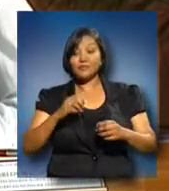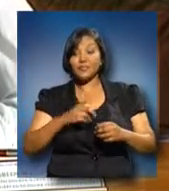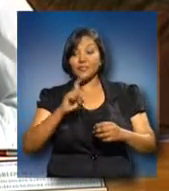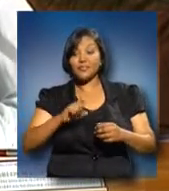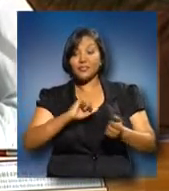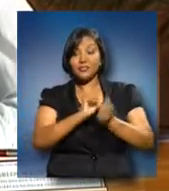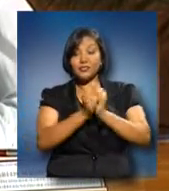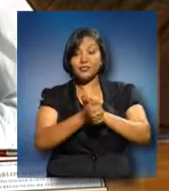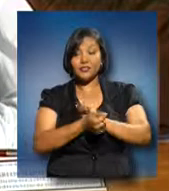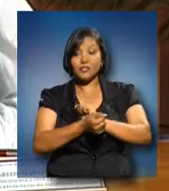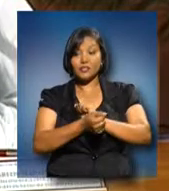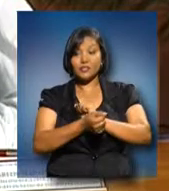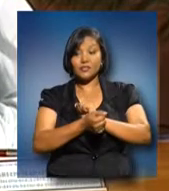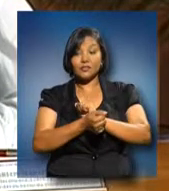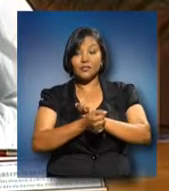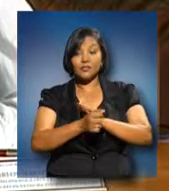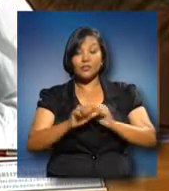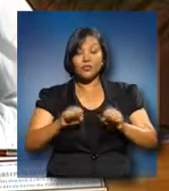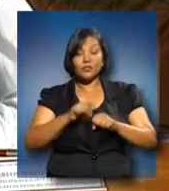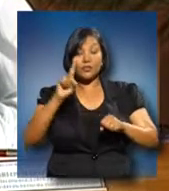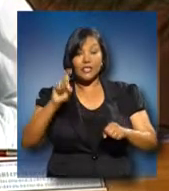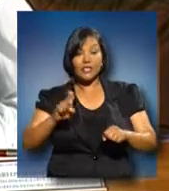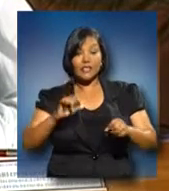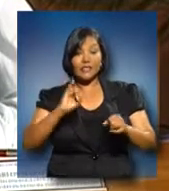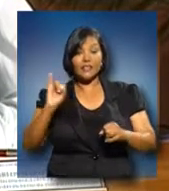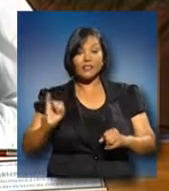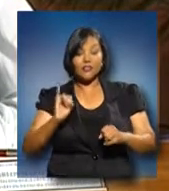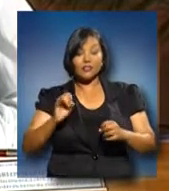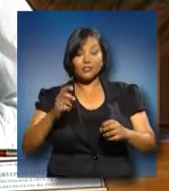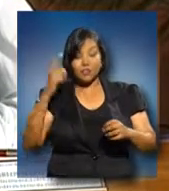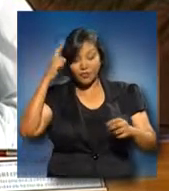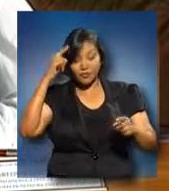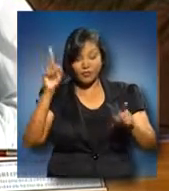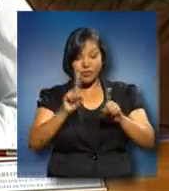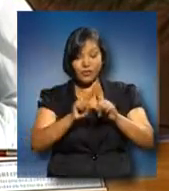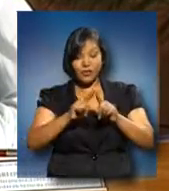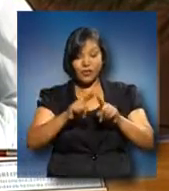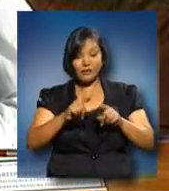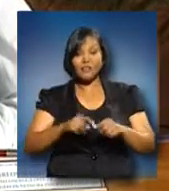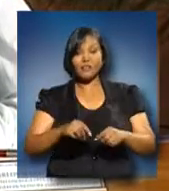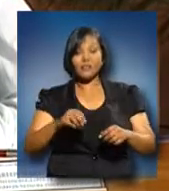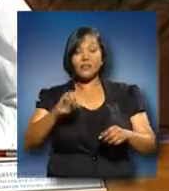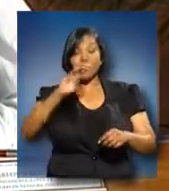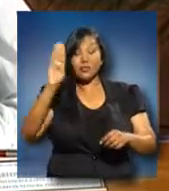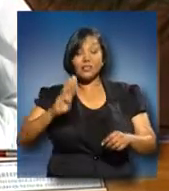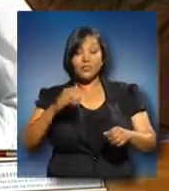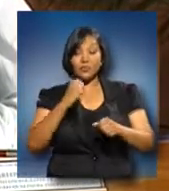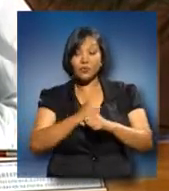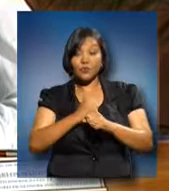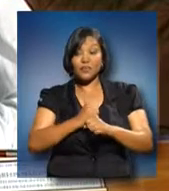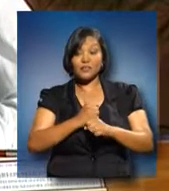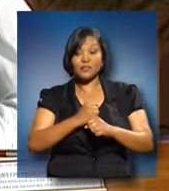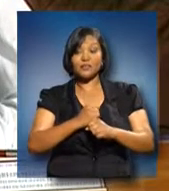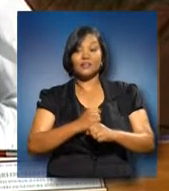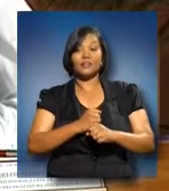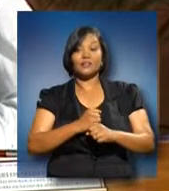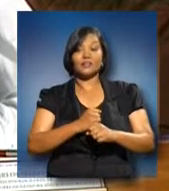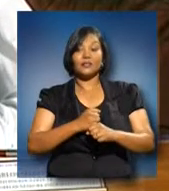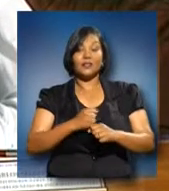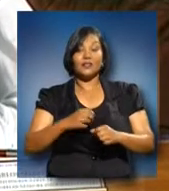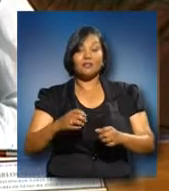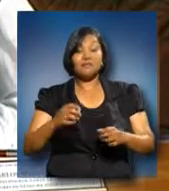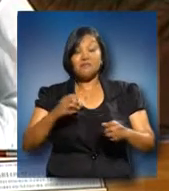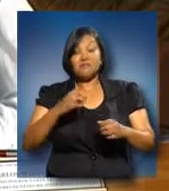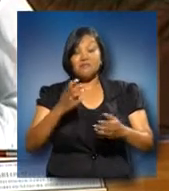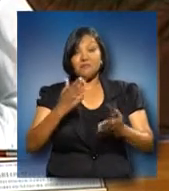needs industry agreement. And they pull it out in Brazil. They pull it off in Brazil. They made it work. It took